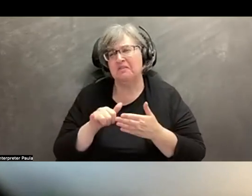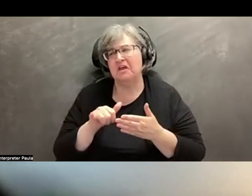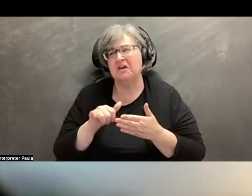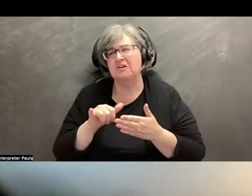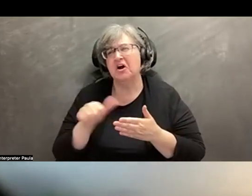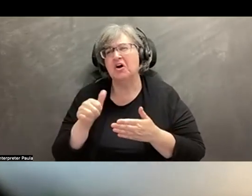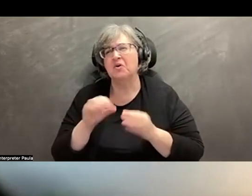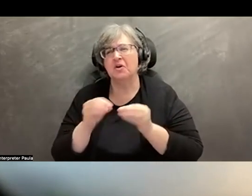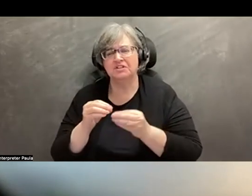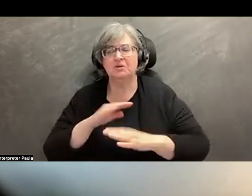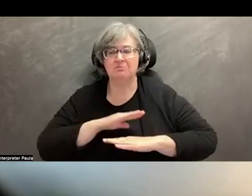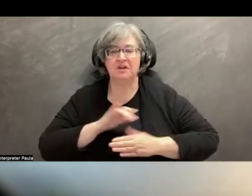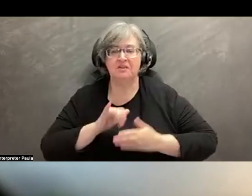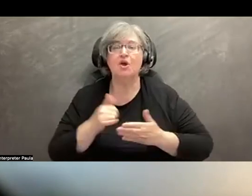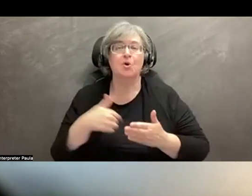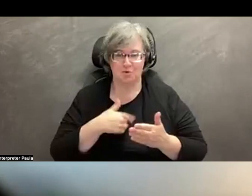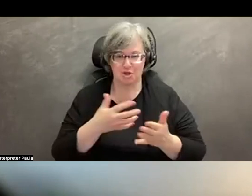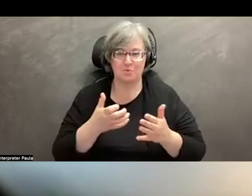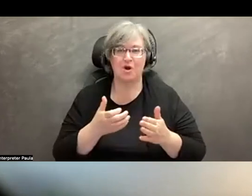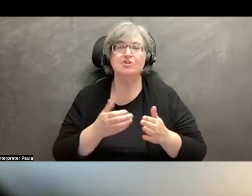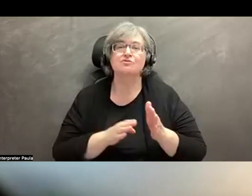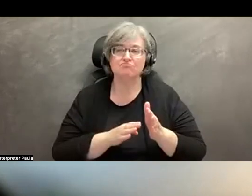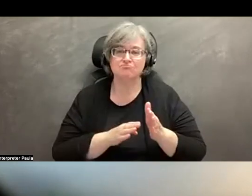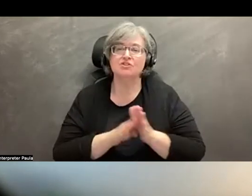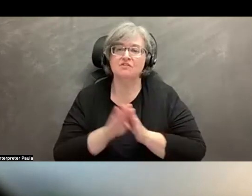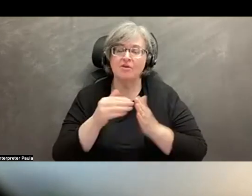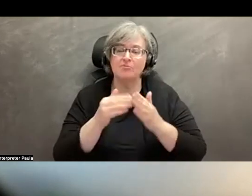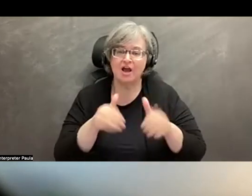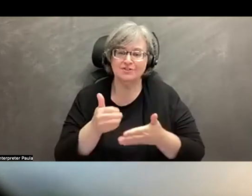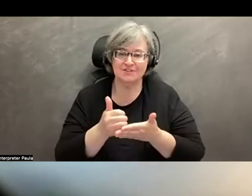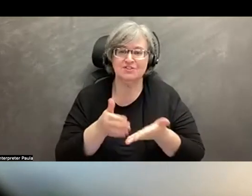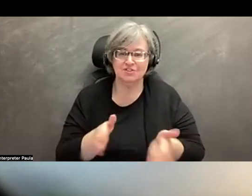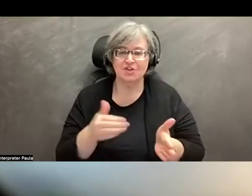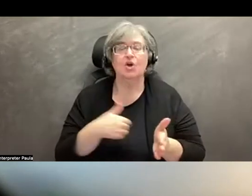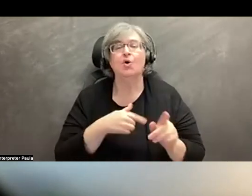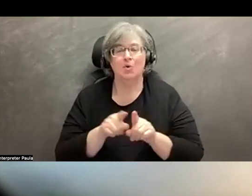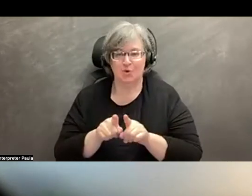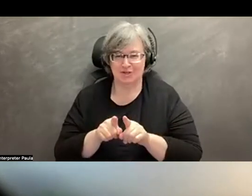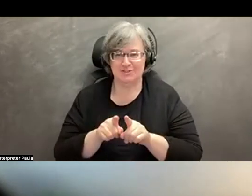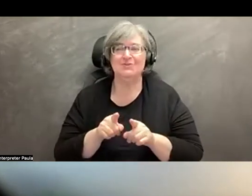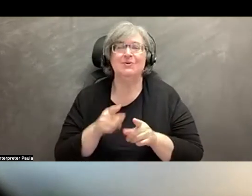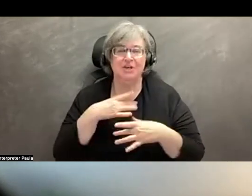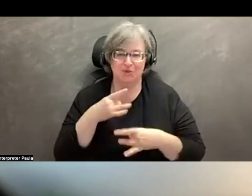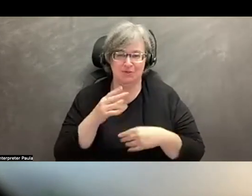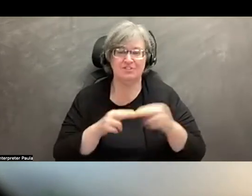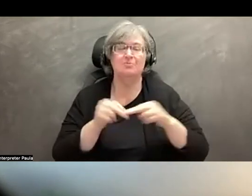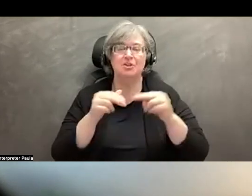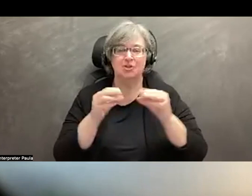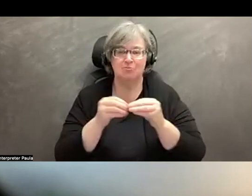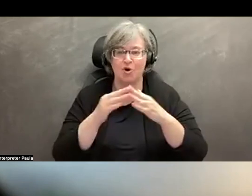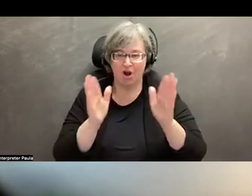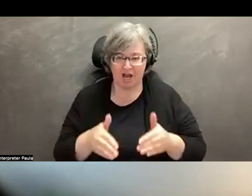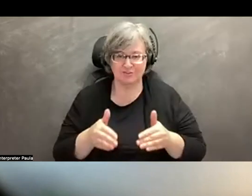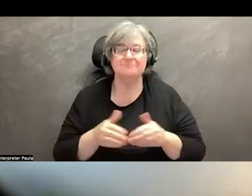organizations. So we're always looking to grow housing assistance in general. And we're also interested in building more housing inventory. So we